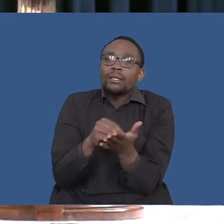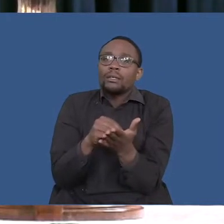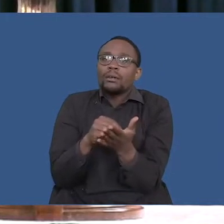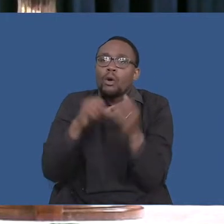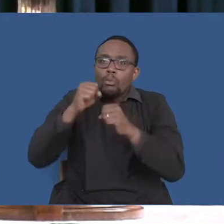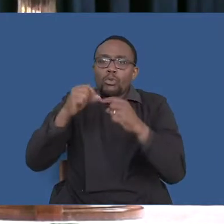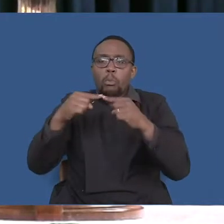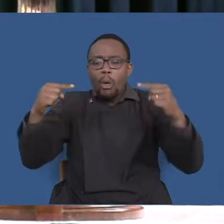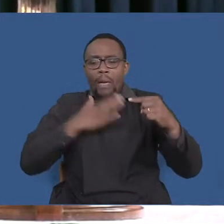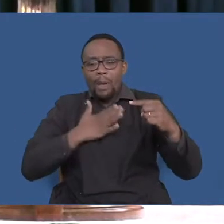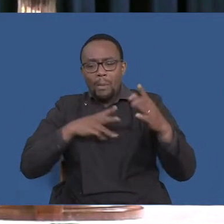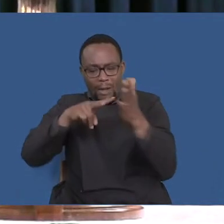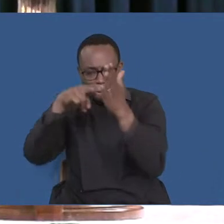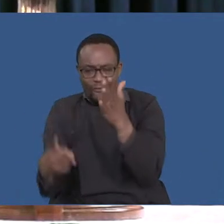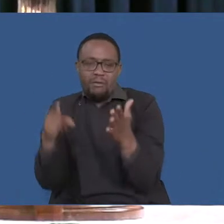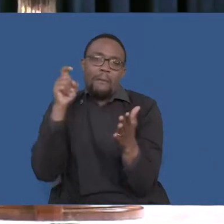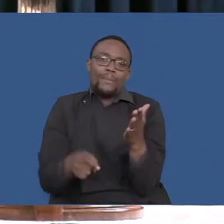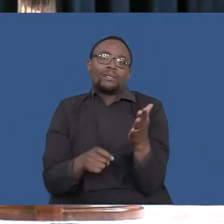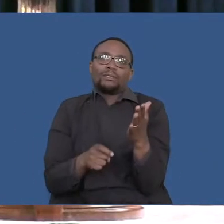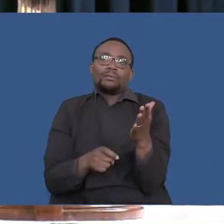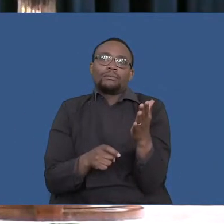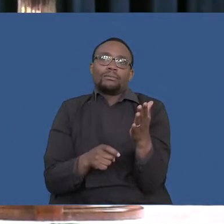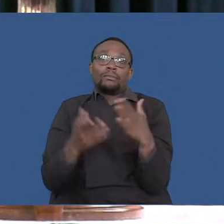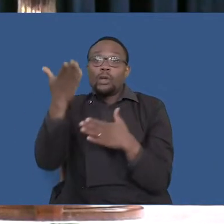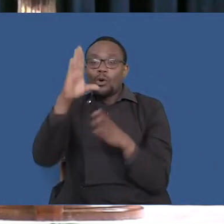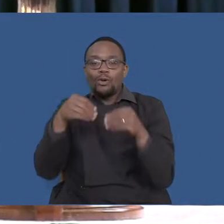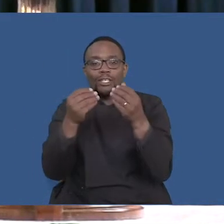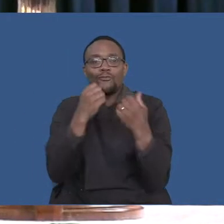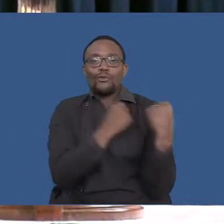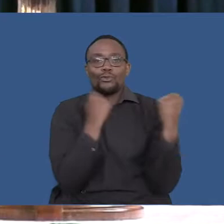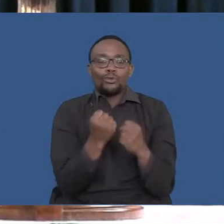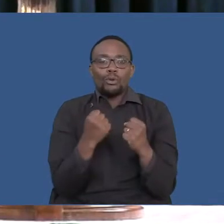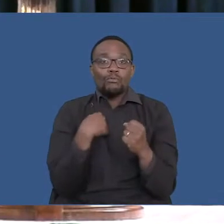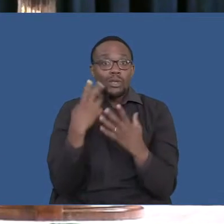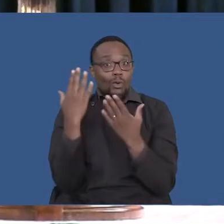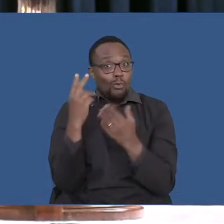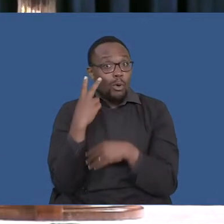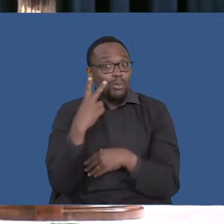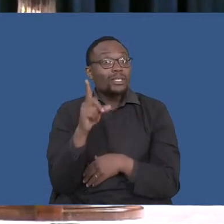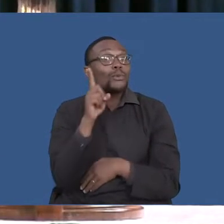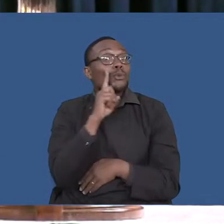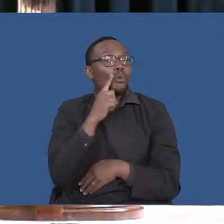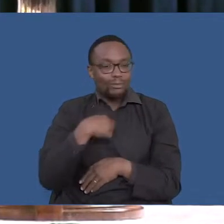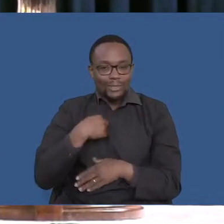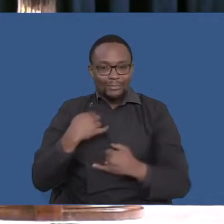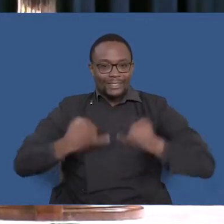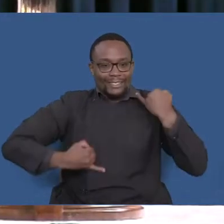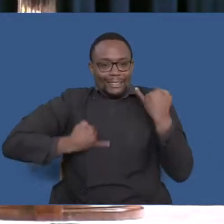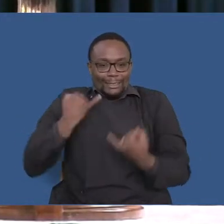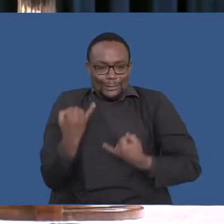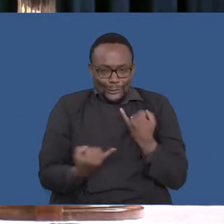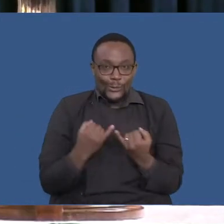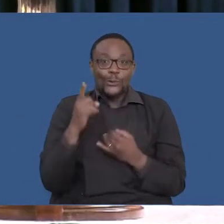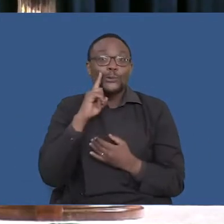my enemies. And he will strengthen you. I look forward to seeing you tomorrow. It's getting exciting here. It's going to be